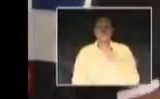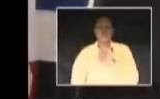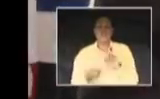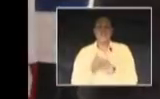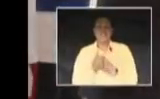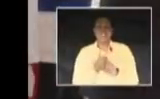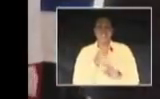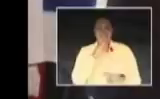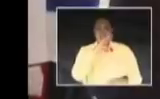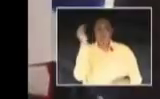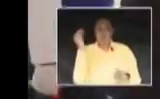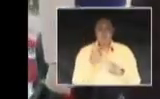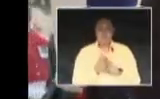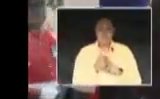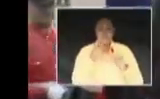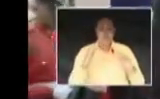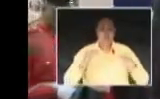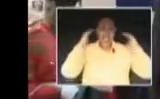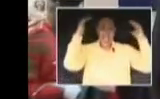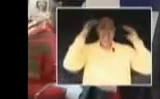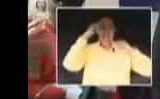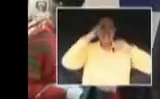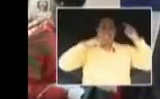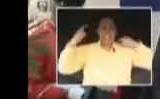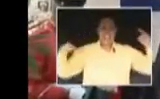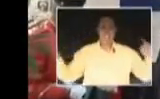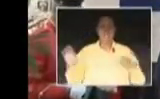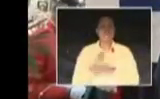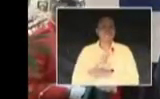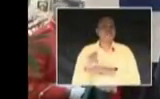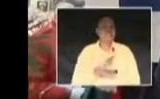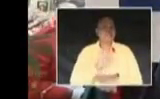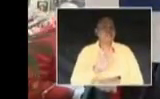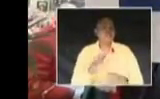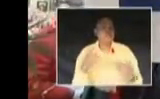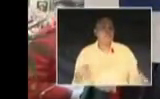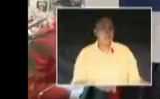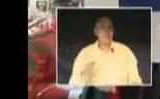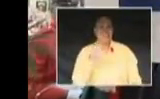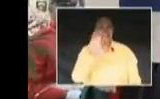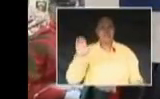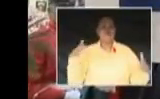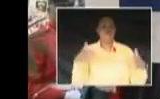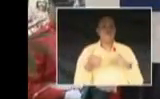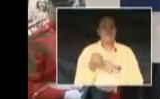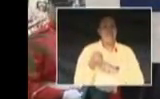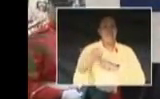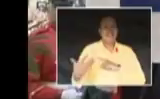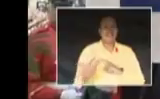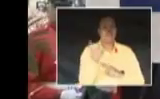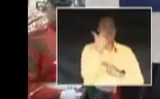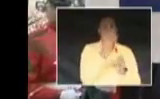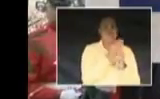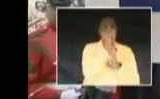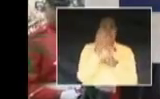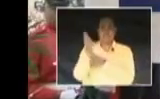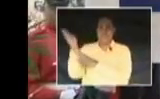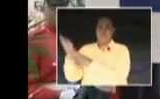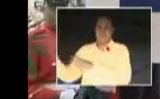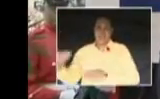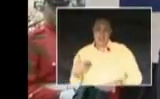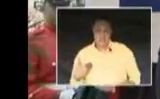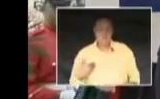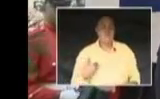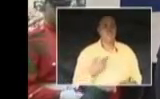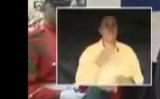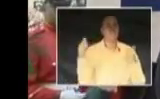poultry company into a highly diversified agribusiness. Today, the CB Group has expanded into 3 main divisions,